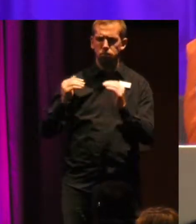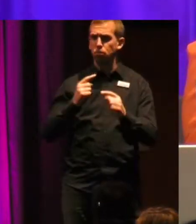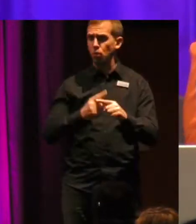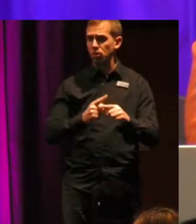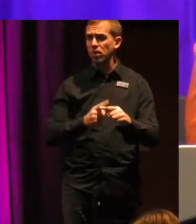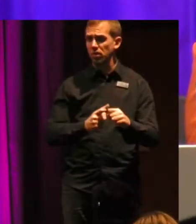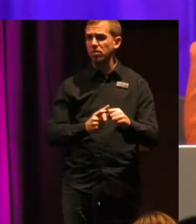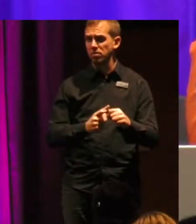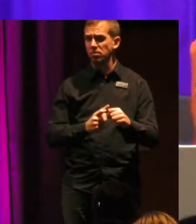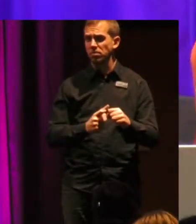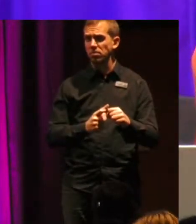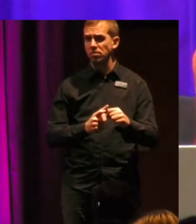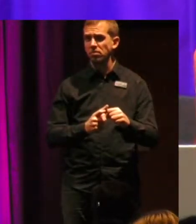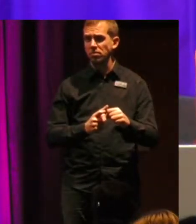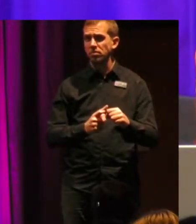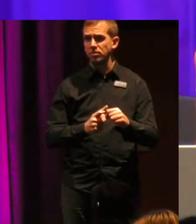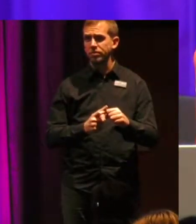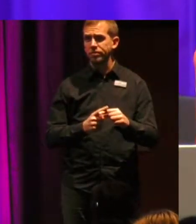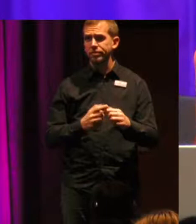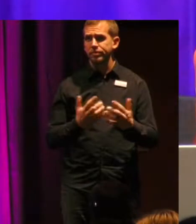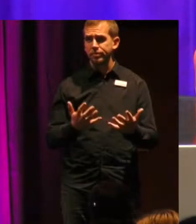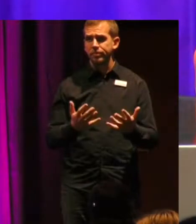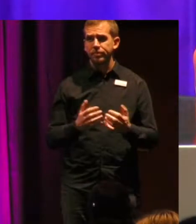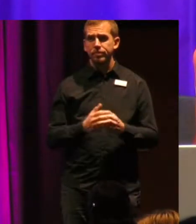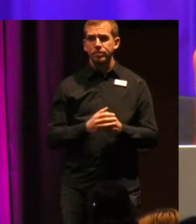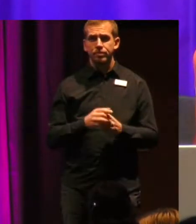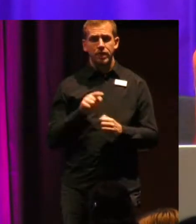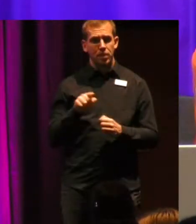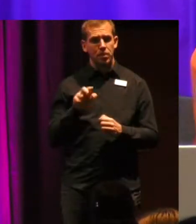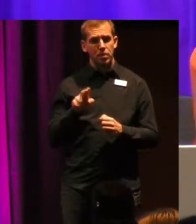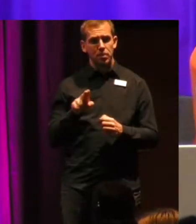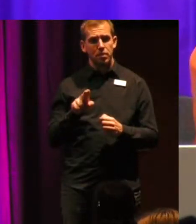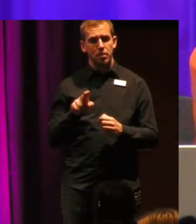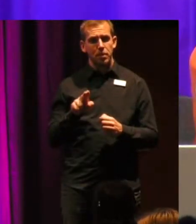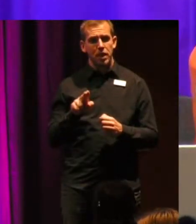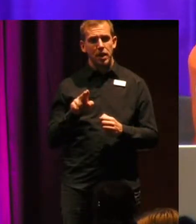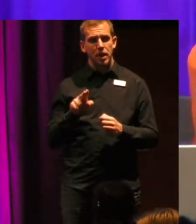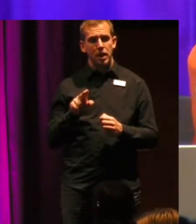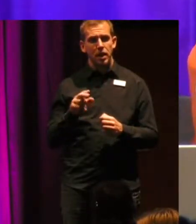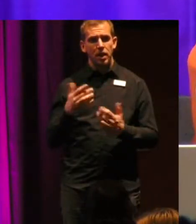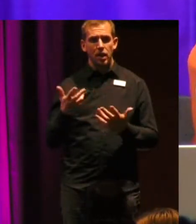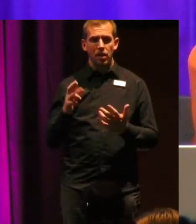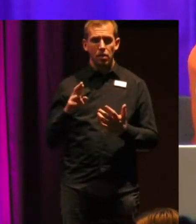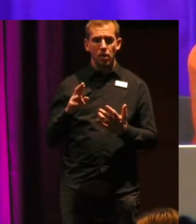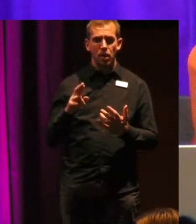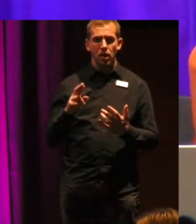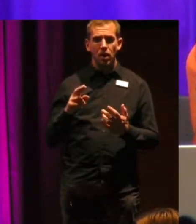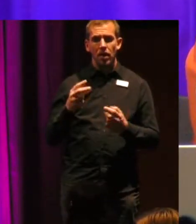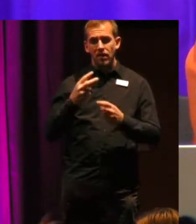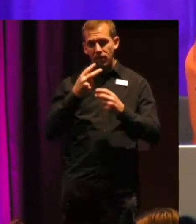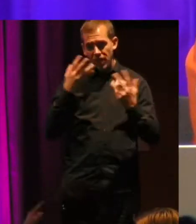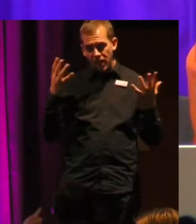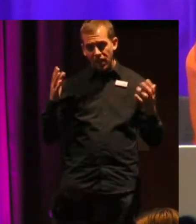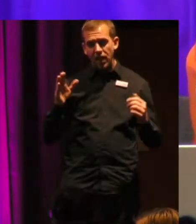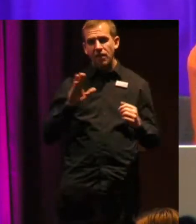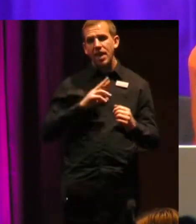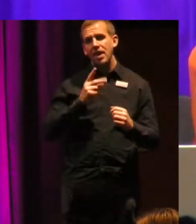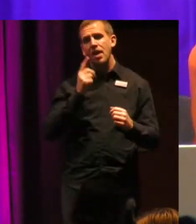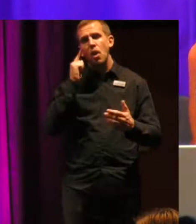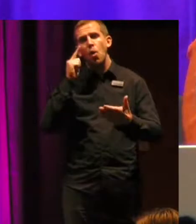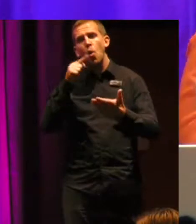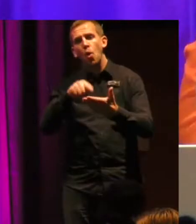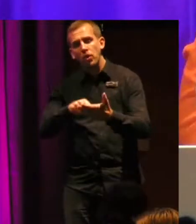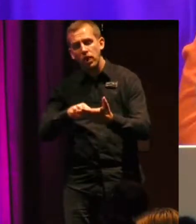in being able to highlight a diverse set of views, opinions, assisting in organizations for various groups